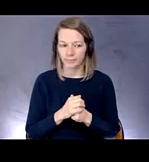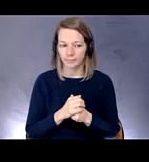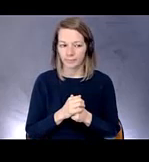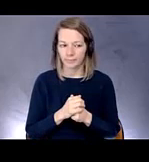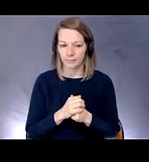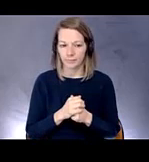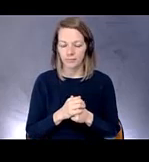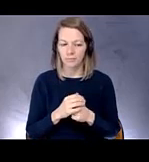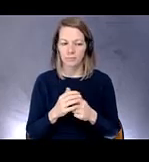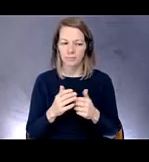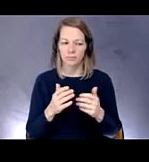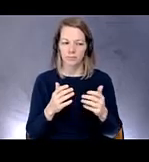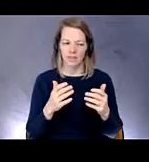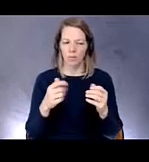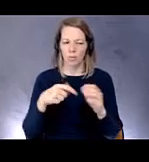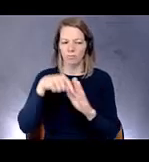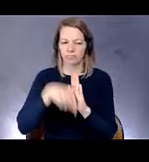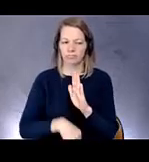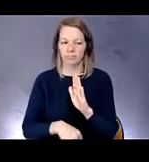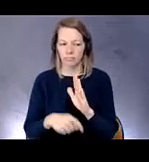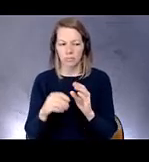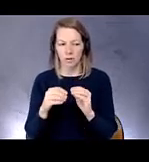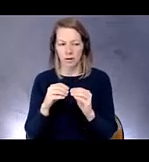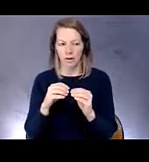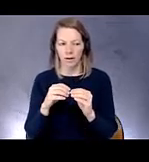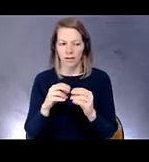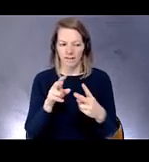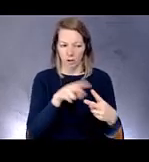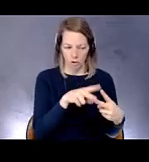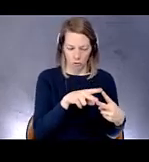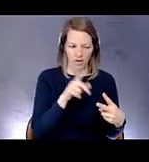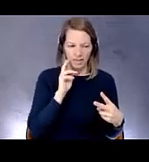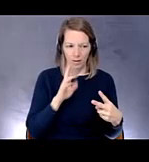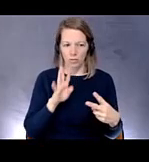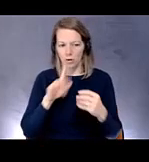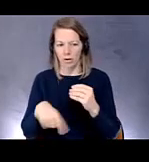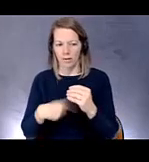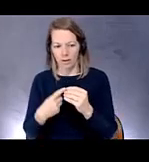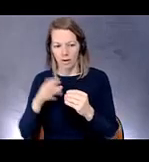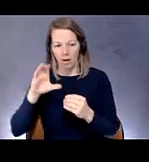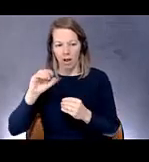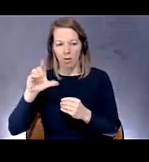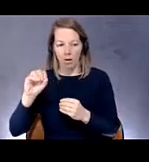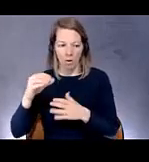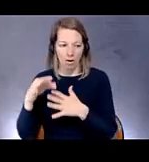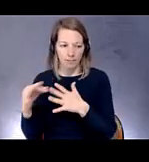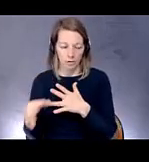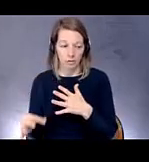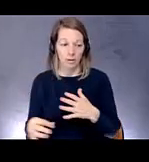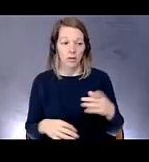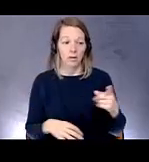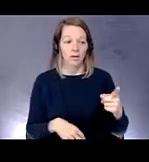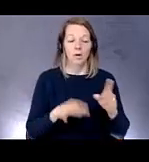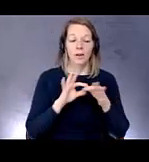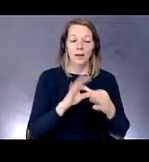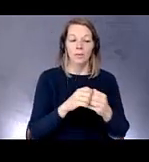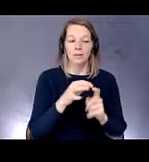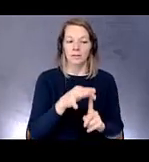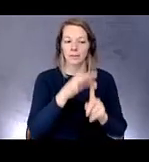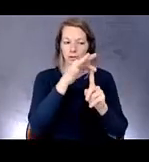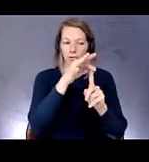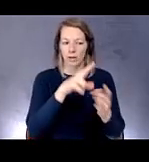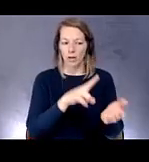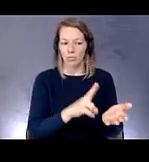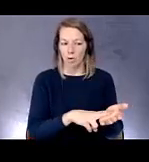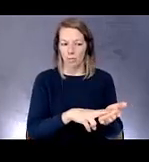into just a tiny bit more depth on the first two, and then we'll talk a little bit about the Colorado option as well. So the special enrollment period that Ezra